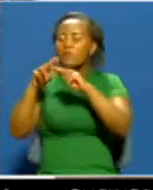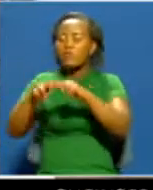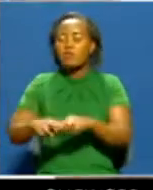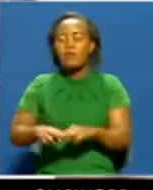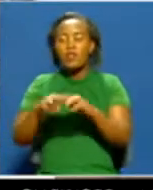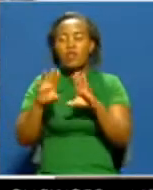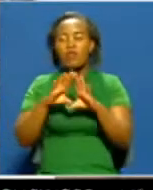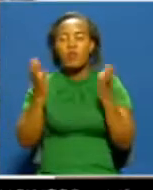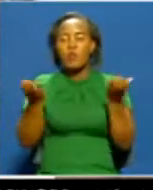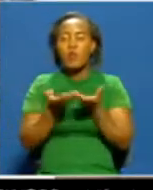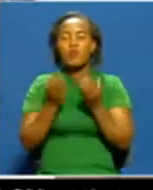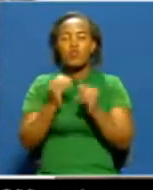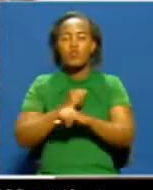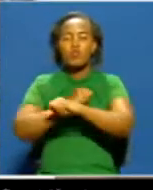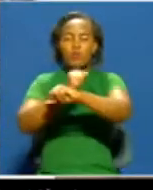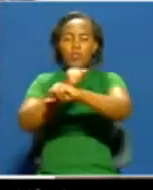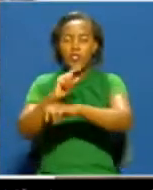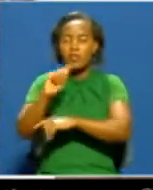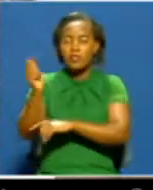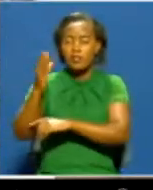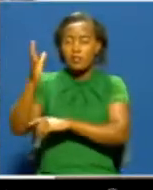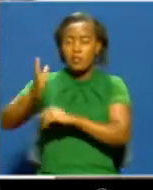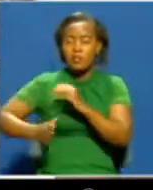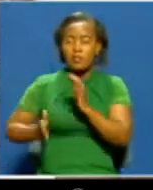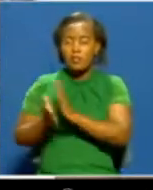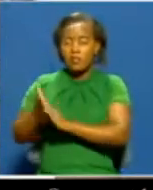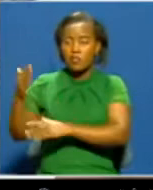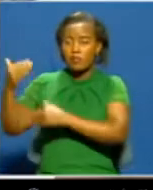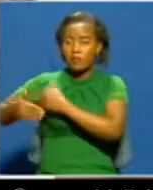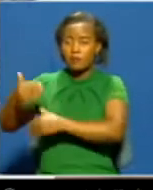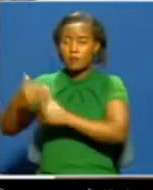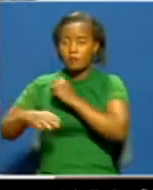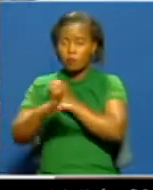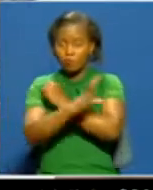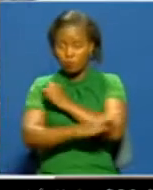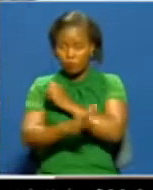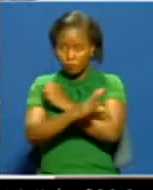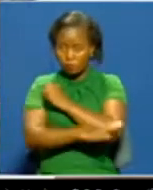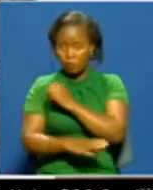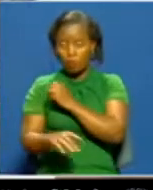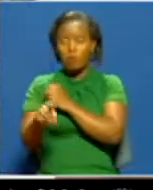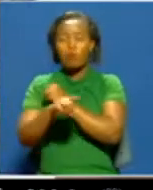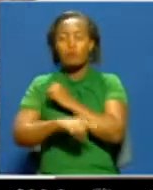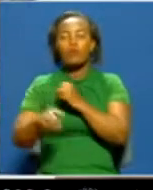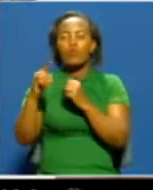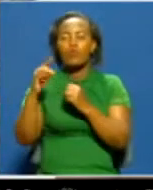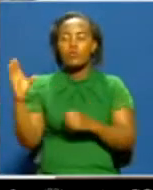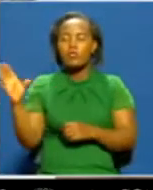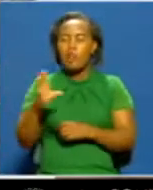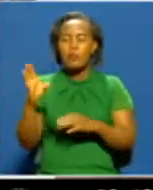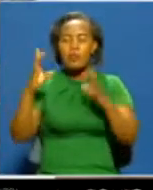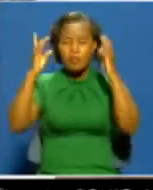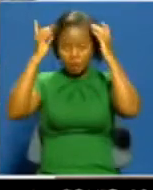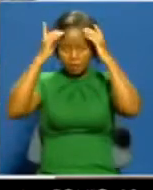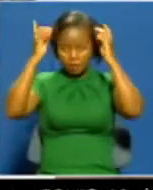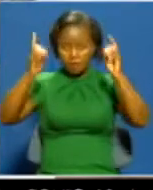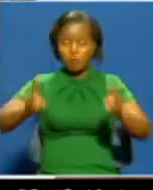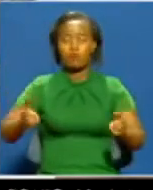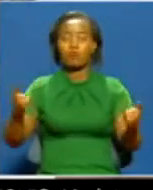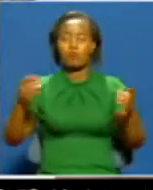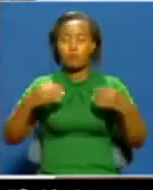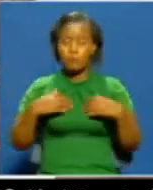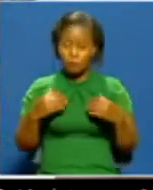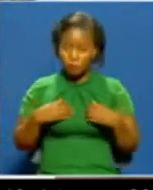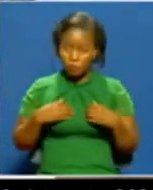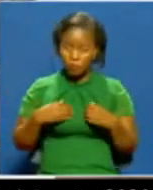Kenyans and also our neighbors around us. So that is why we decided, the cabinet made the decision that we are going to